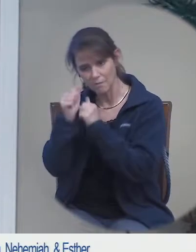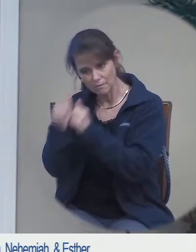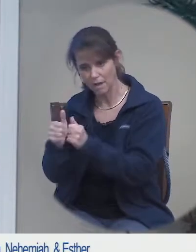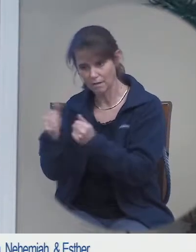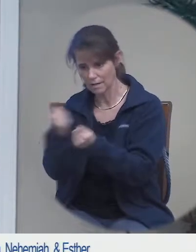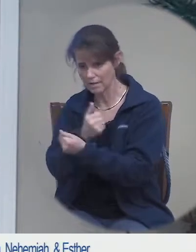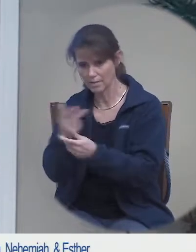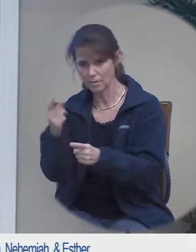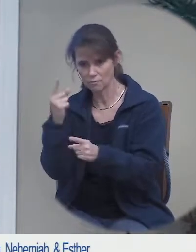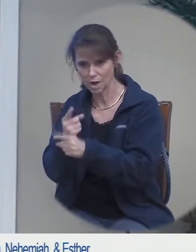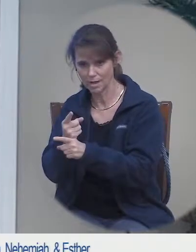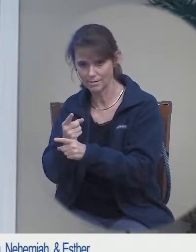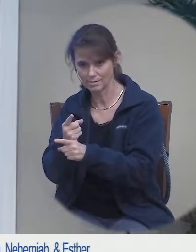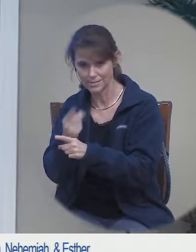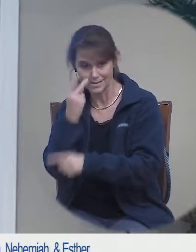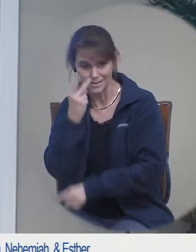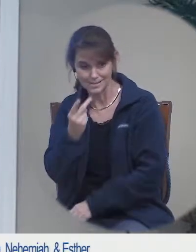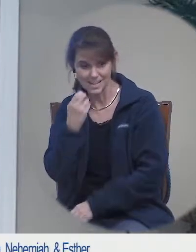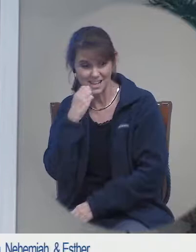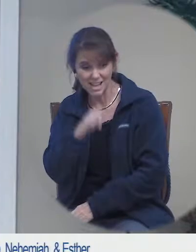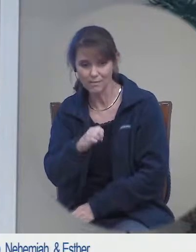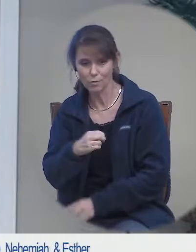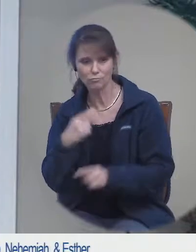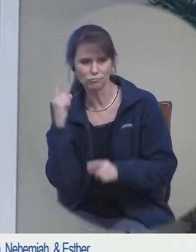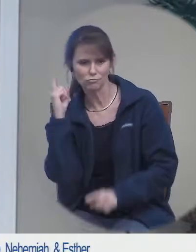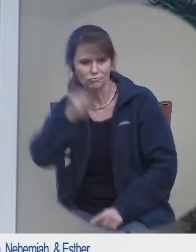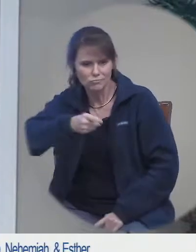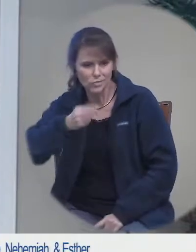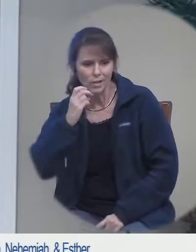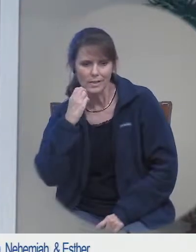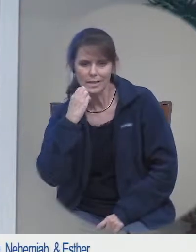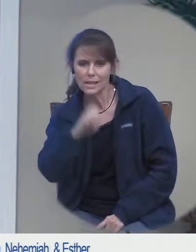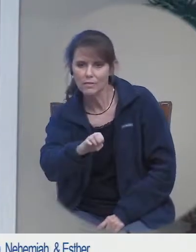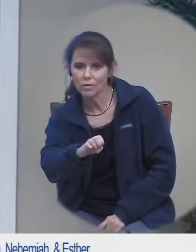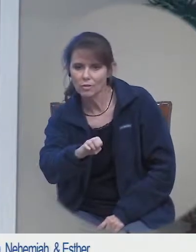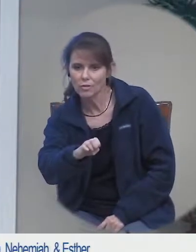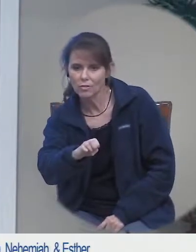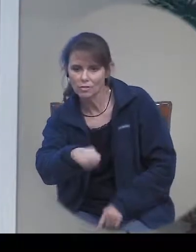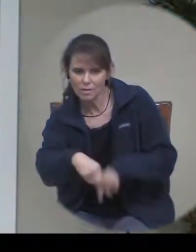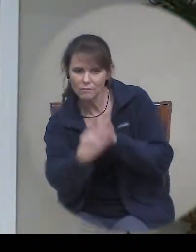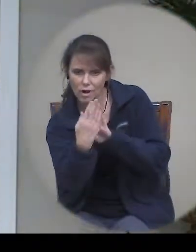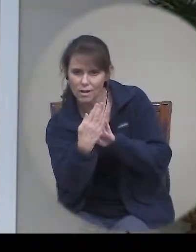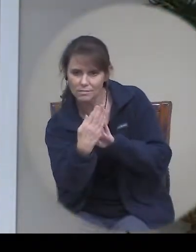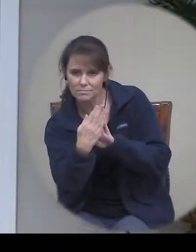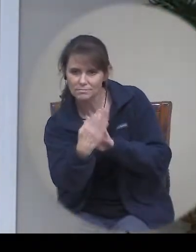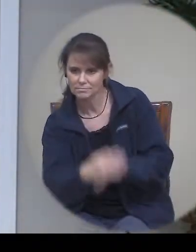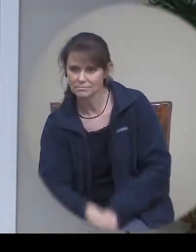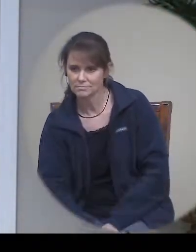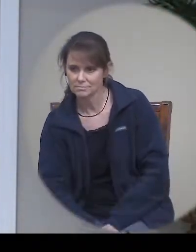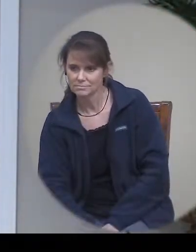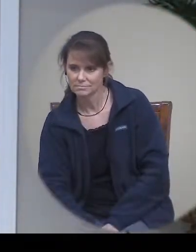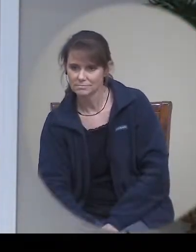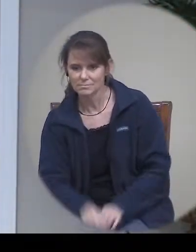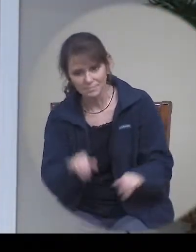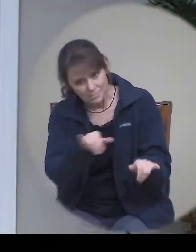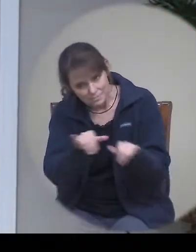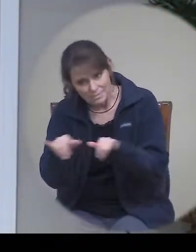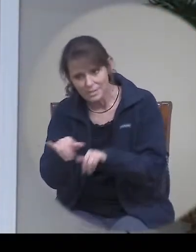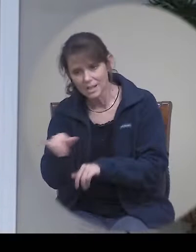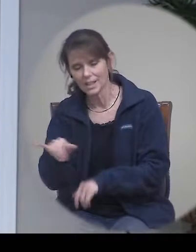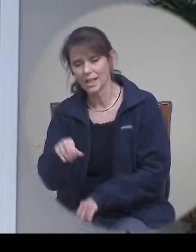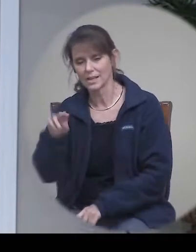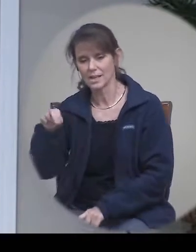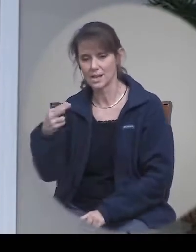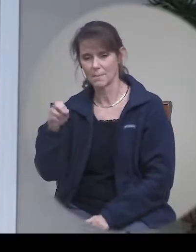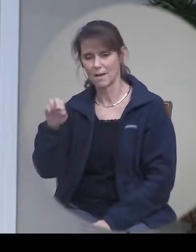is good, and trying to bring people onward. So that's Nehemiah. Some thoughts. We got a few minutes left. So anybody thoughts on this